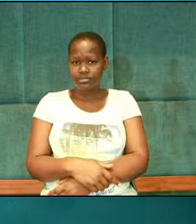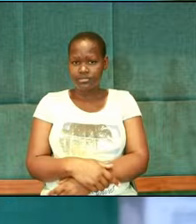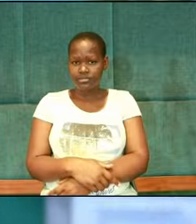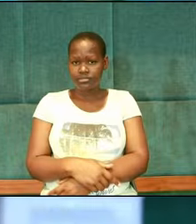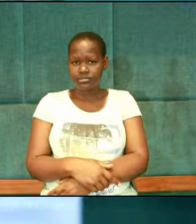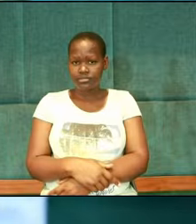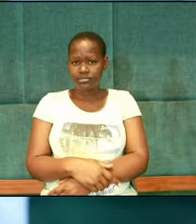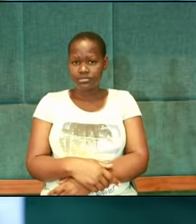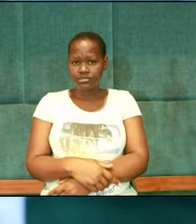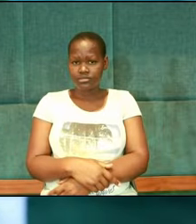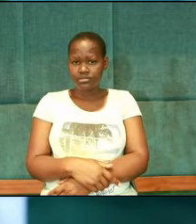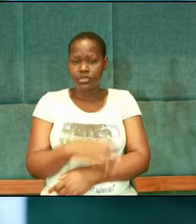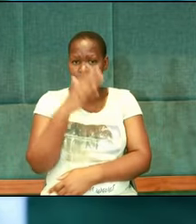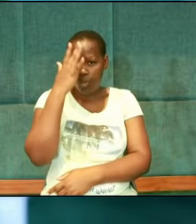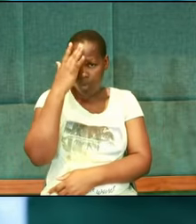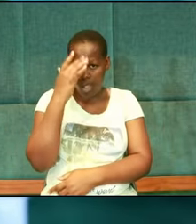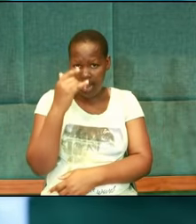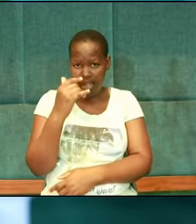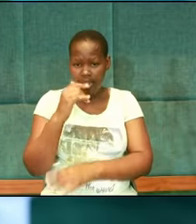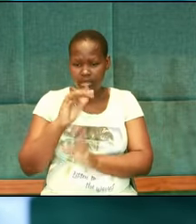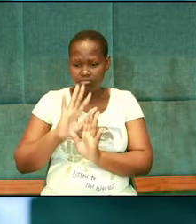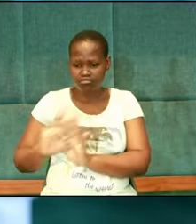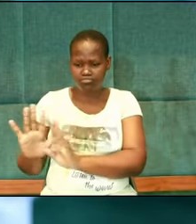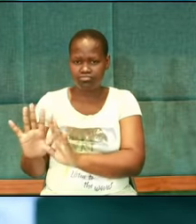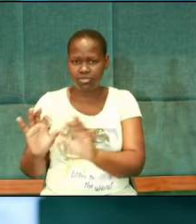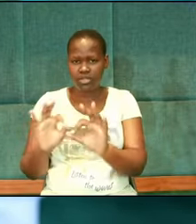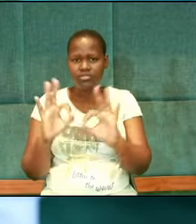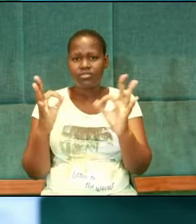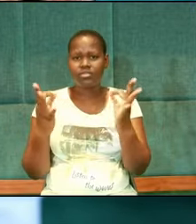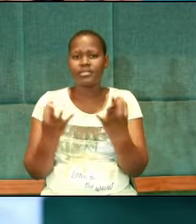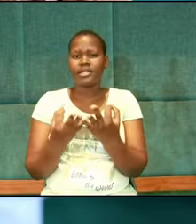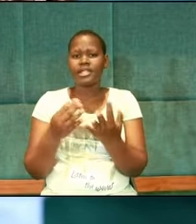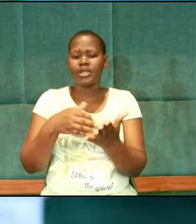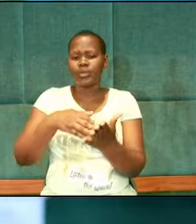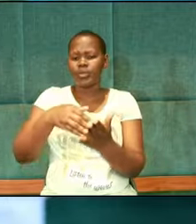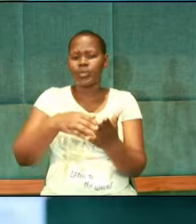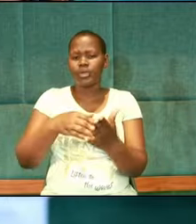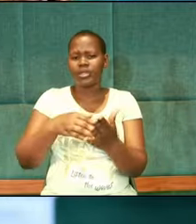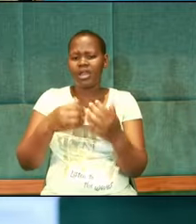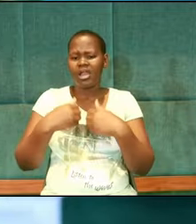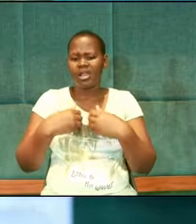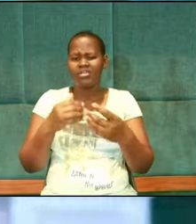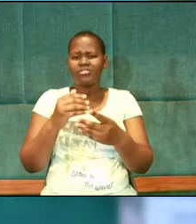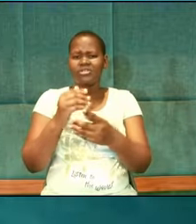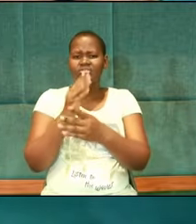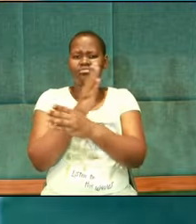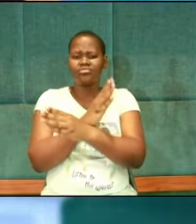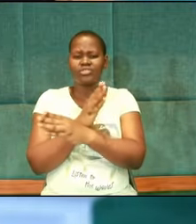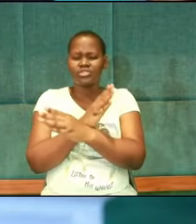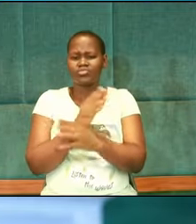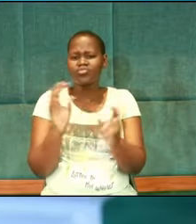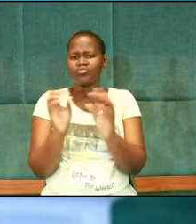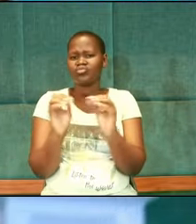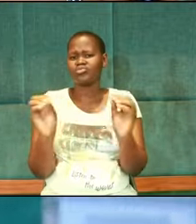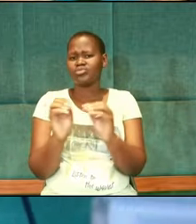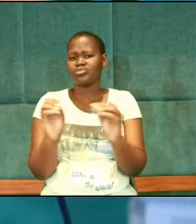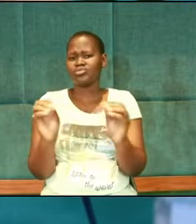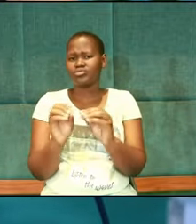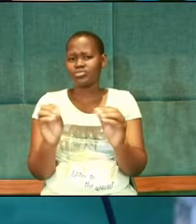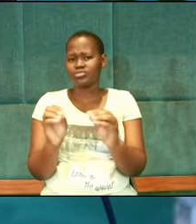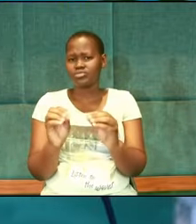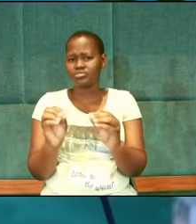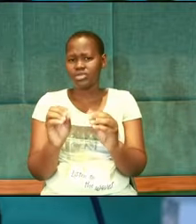Why have we left the family so vulnerable, without a shield, without a wall, without a gate,